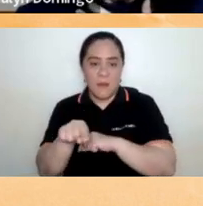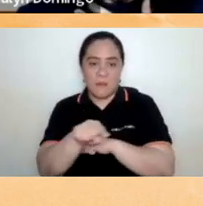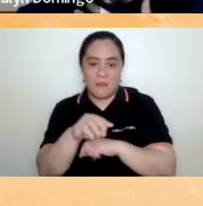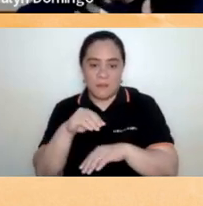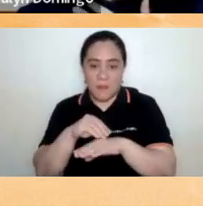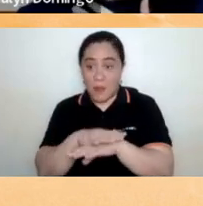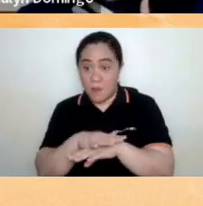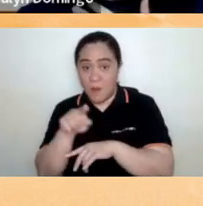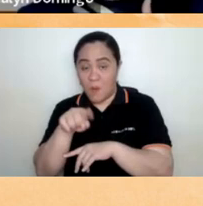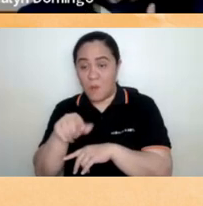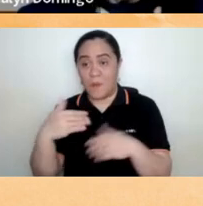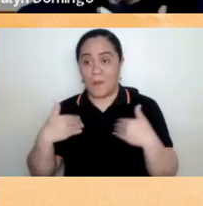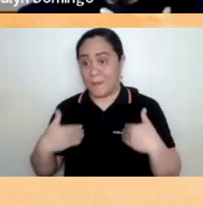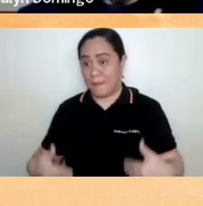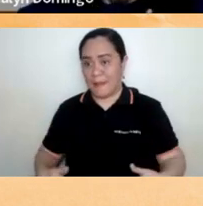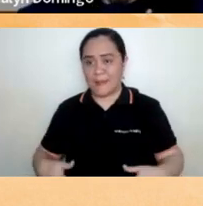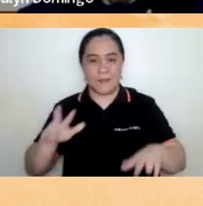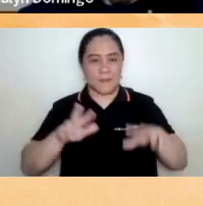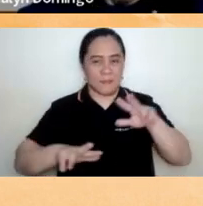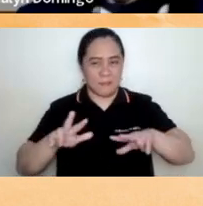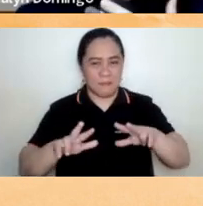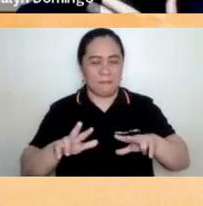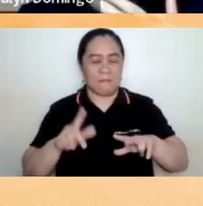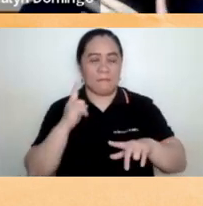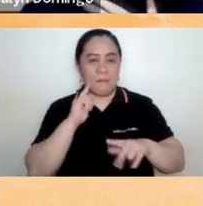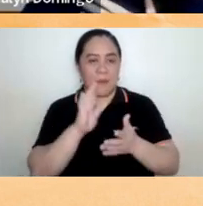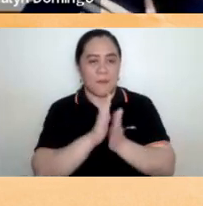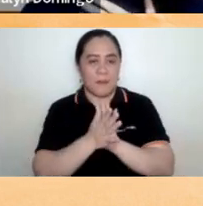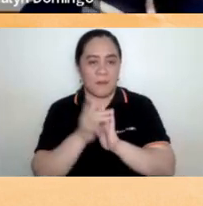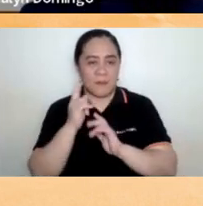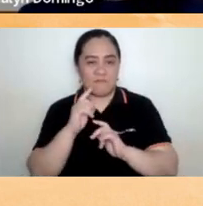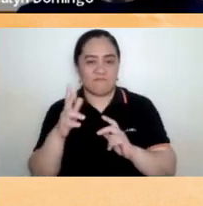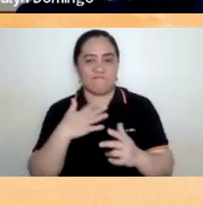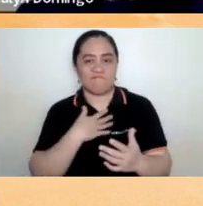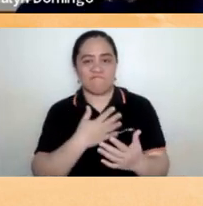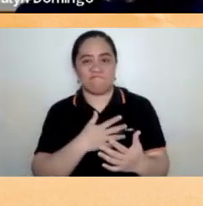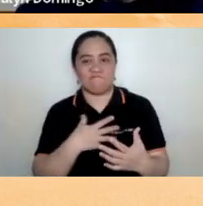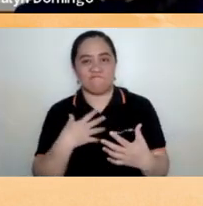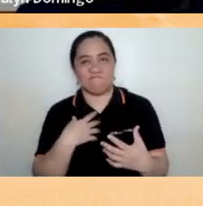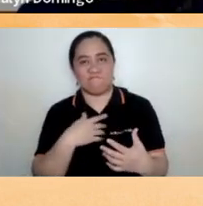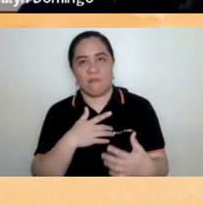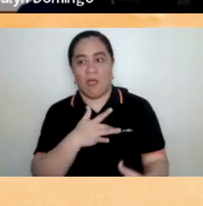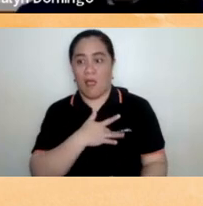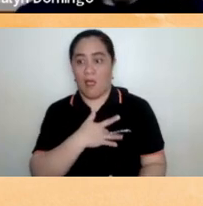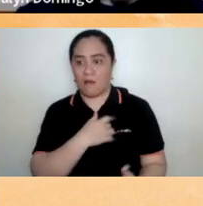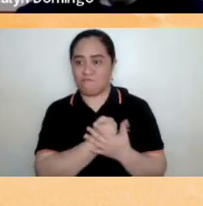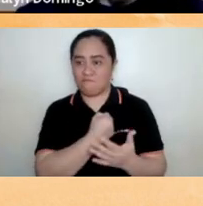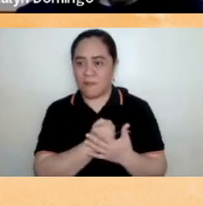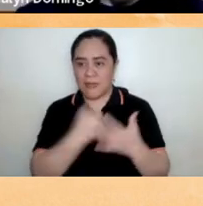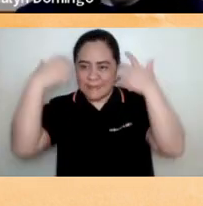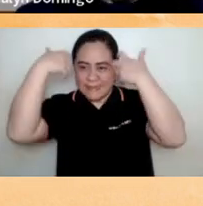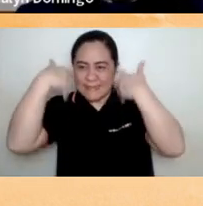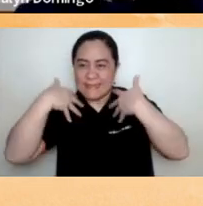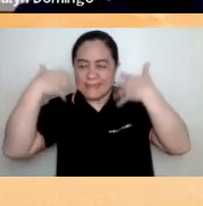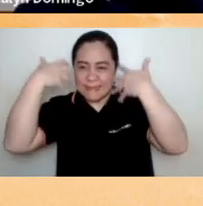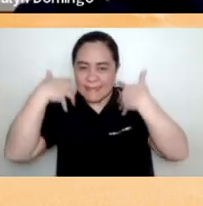anxious, we may experience muscle tension, heart palpitations, sweating, difficulty